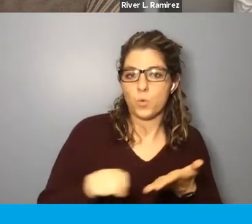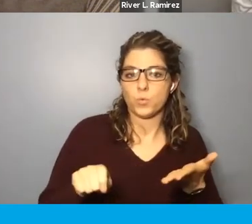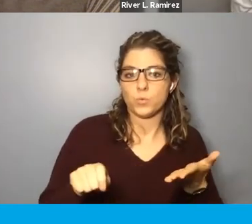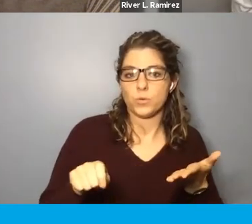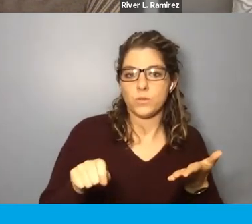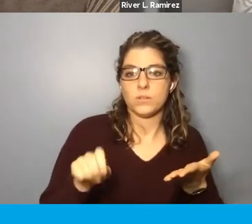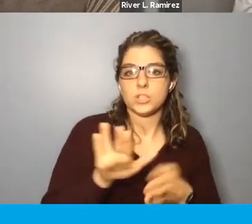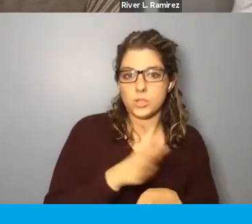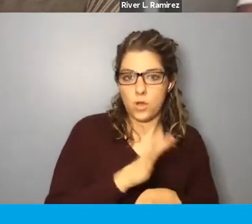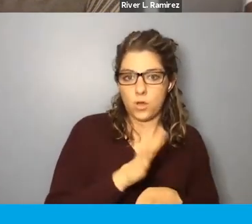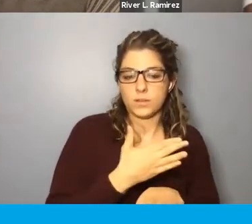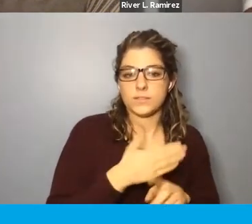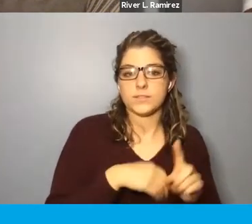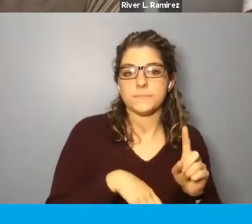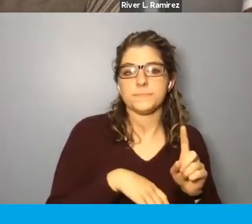I wrote the songs,